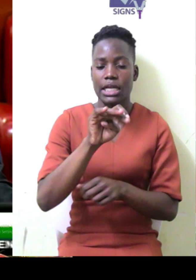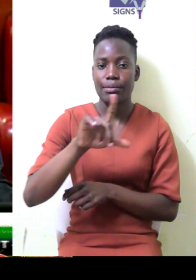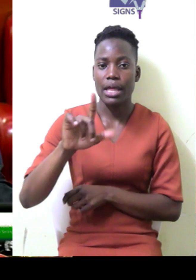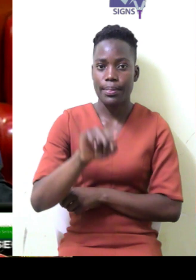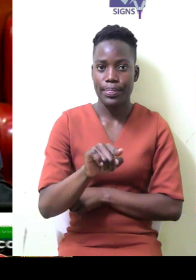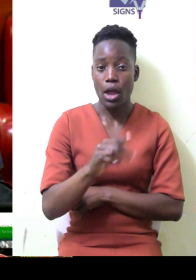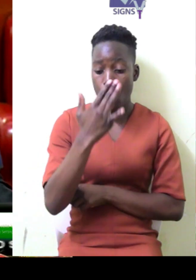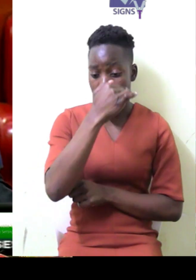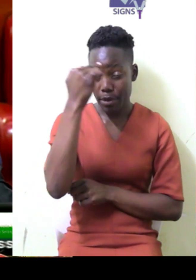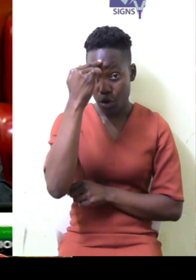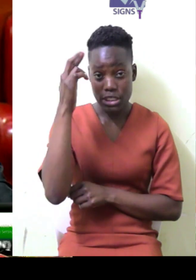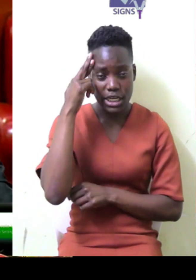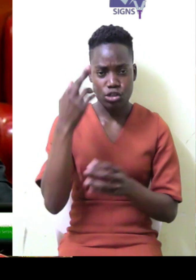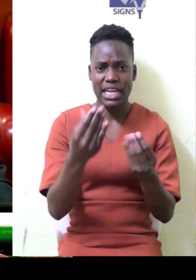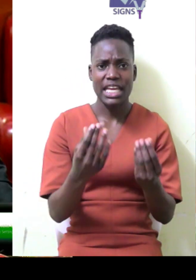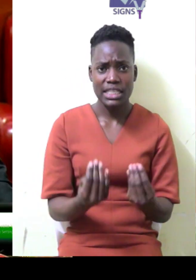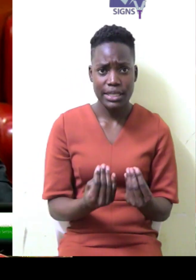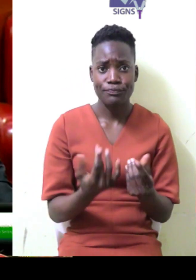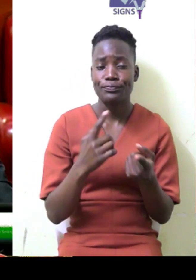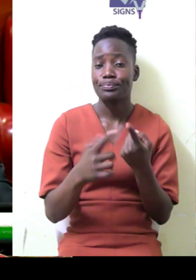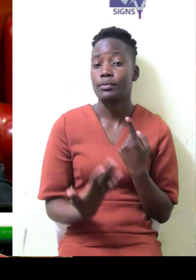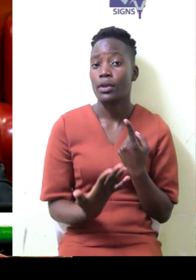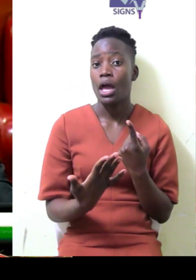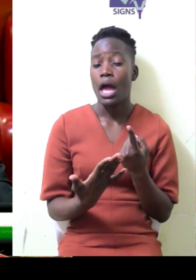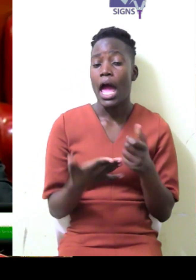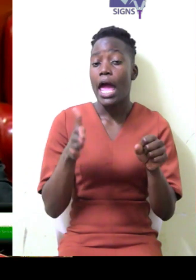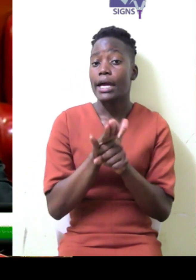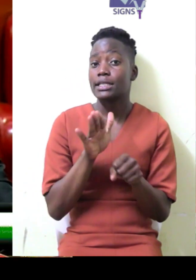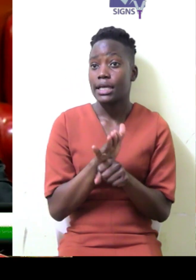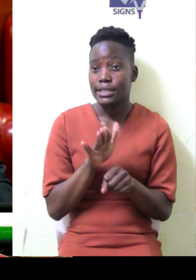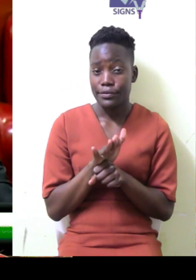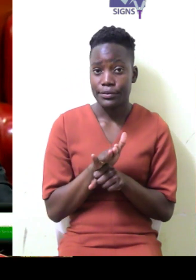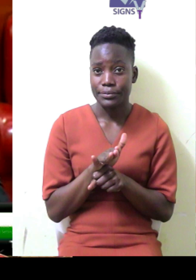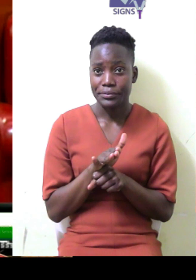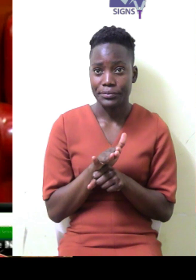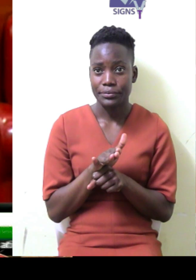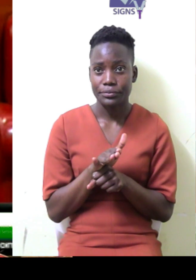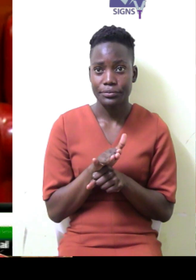simple reason. And the reason is this. Excessive